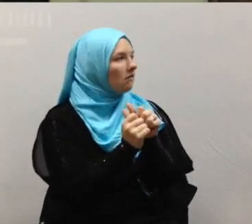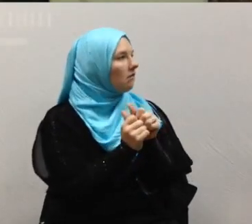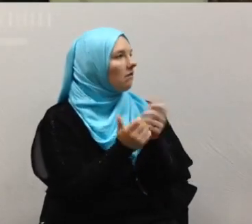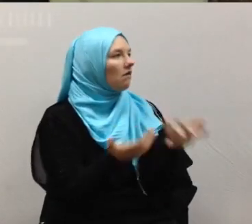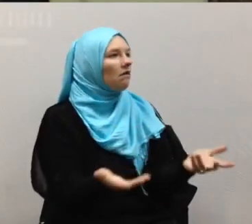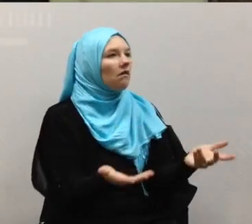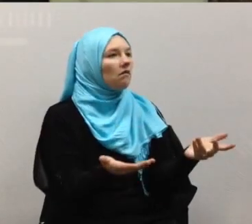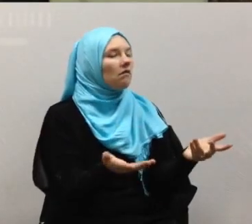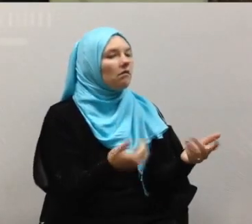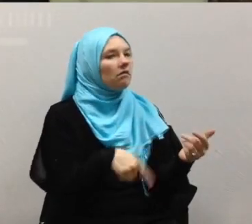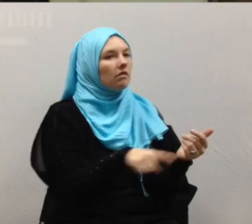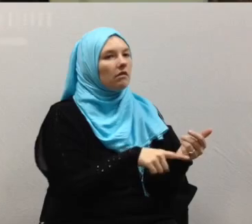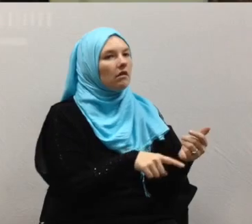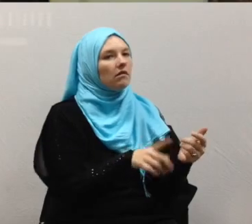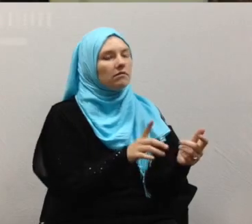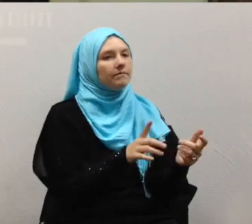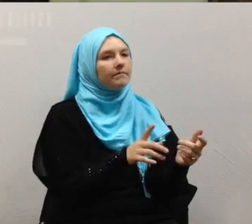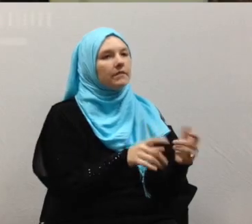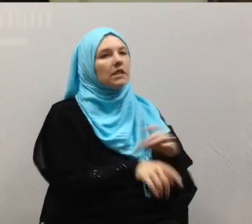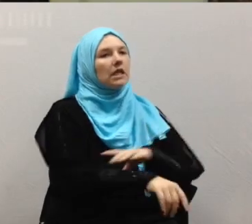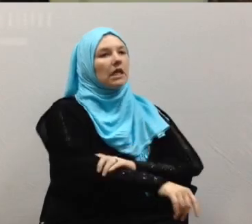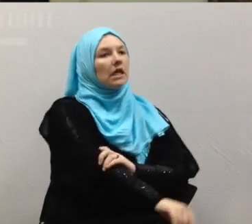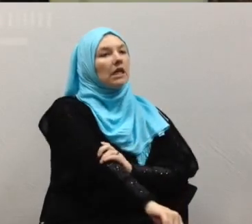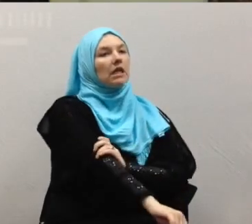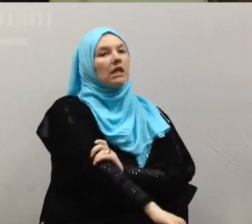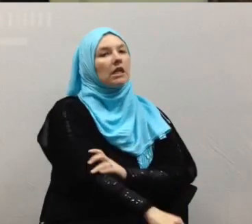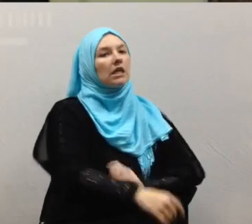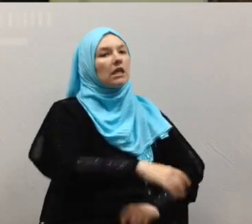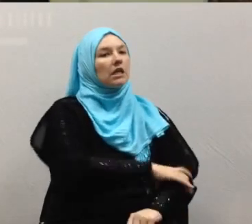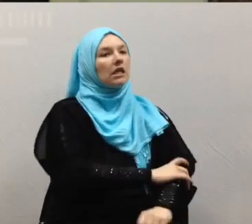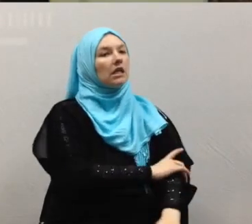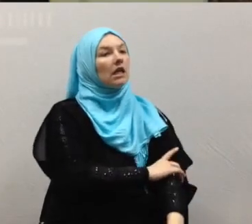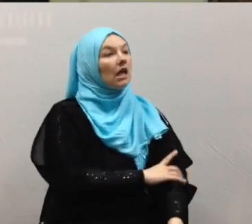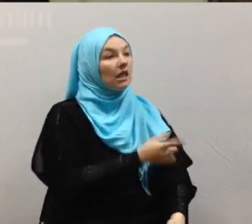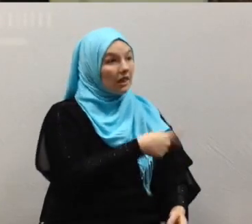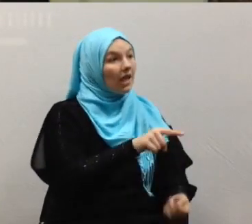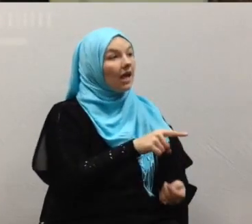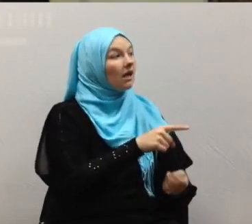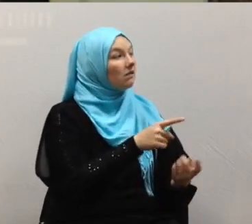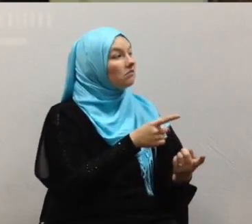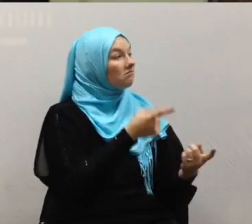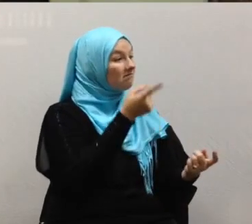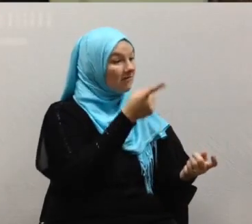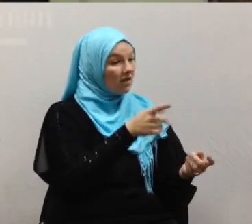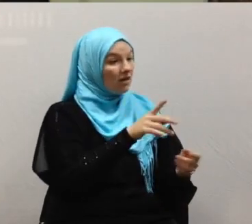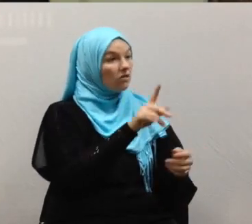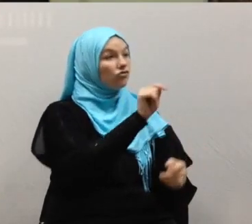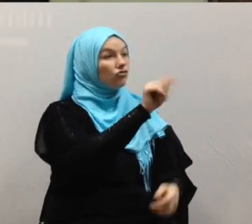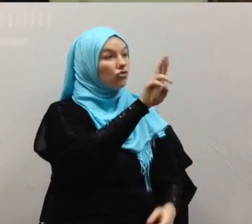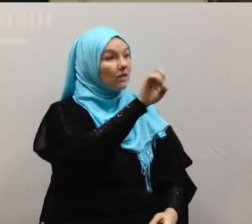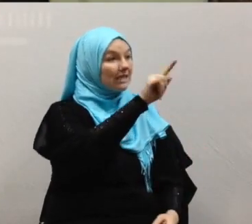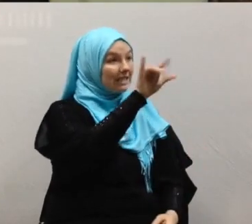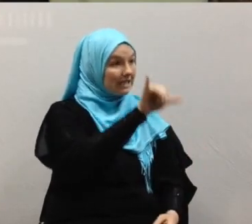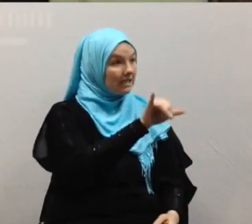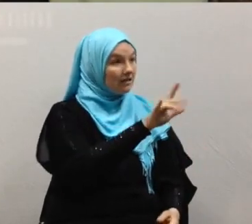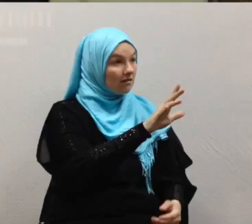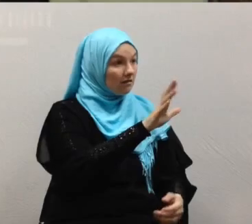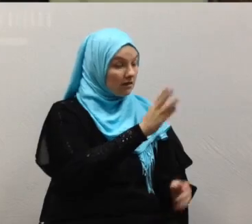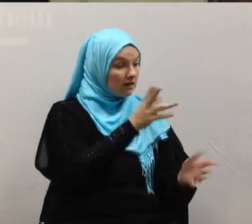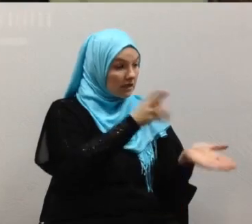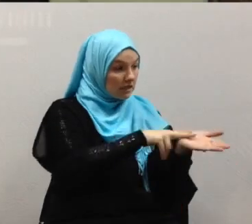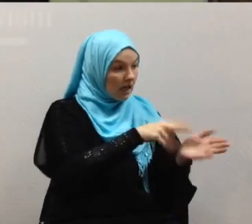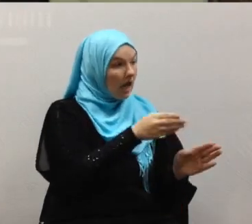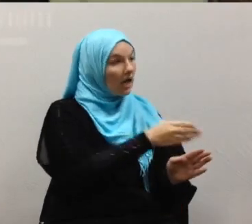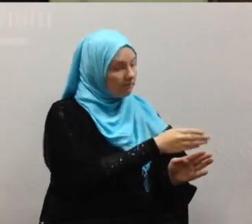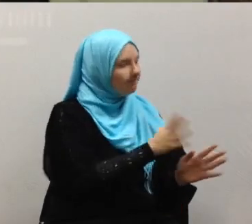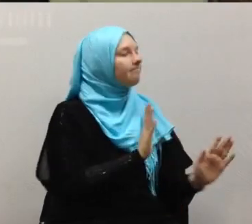they disagreed with the agreement. They disagreed with the agreement, but they lived up to it. When Abu